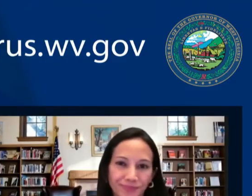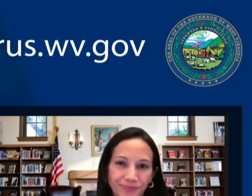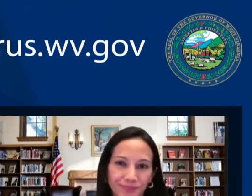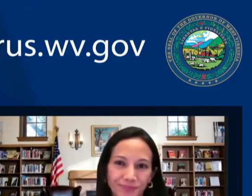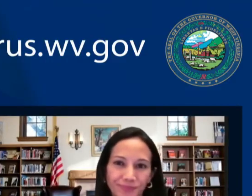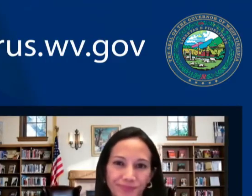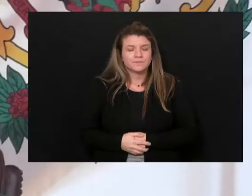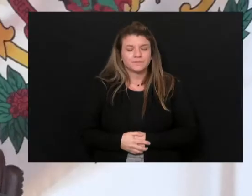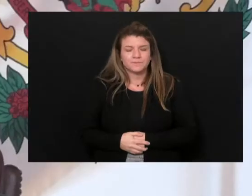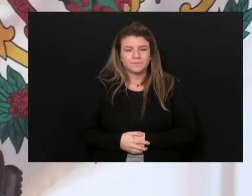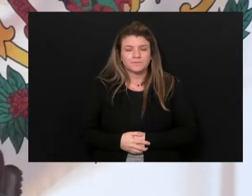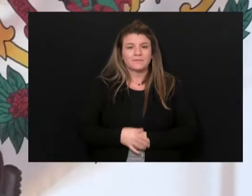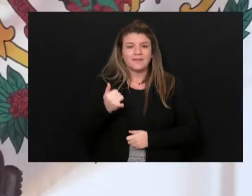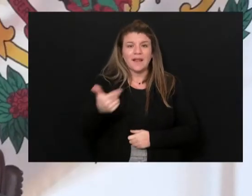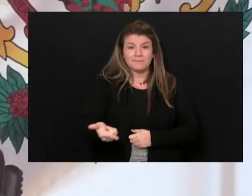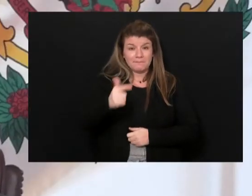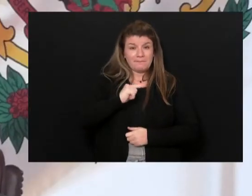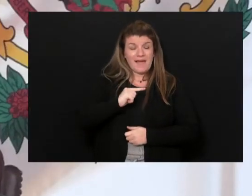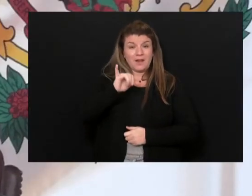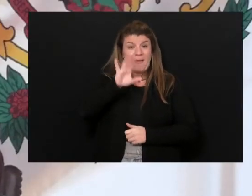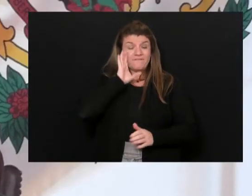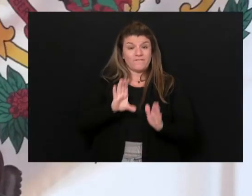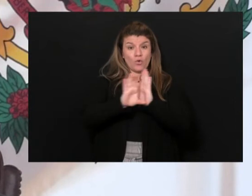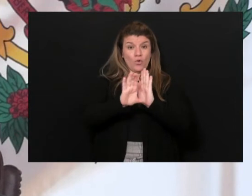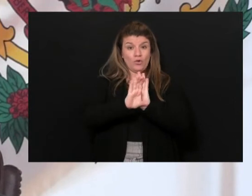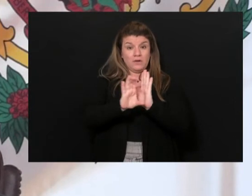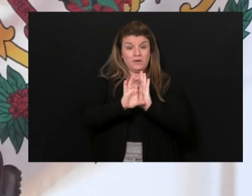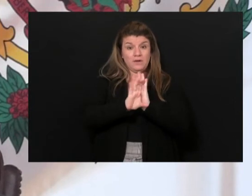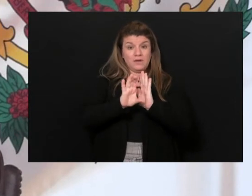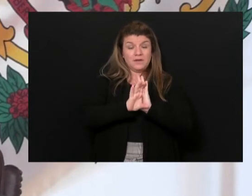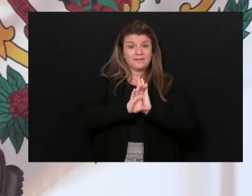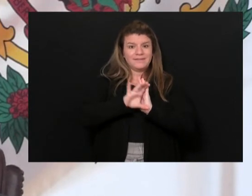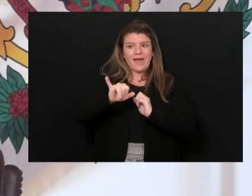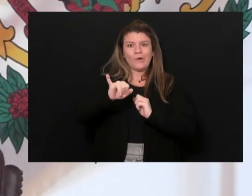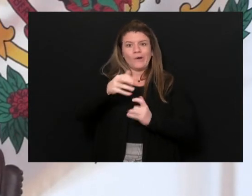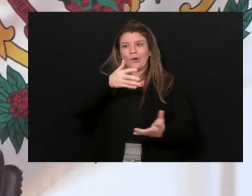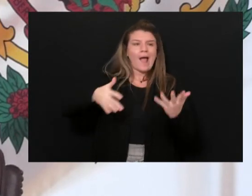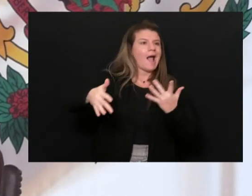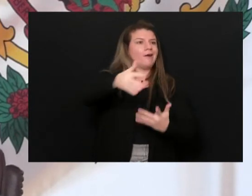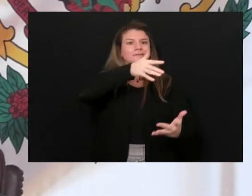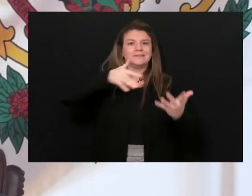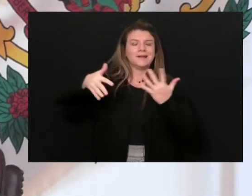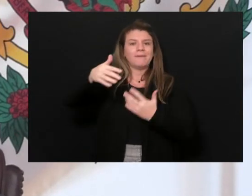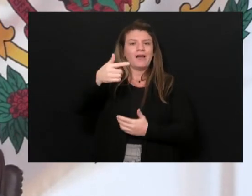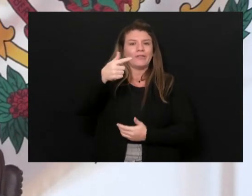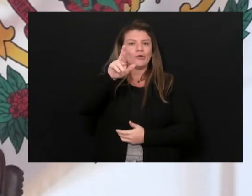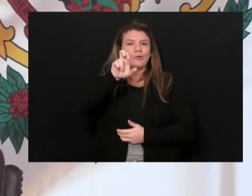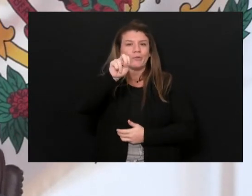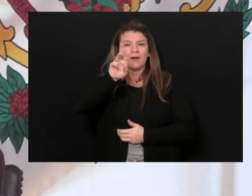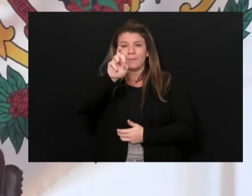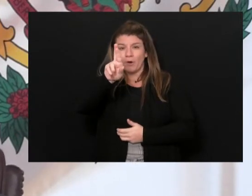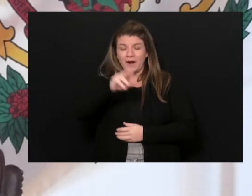Okay, and Kenny, coming back to the photo about, that circulated around about the Greenbrier,